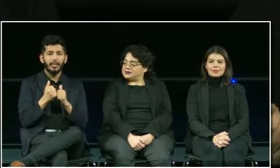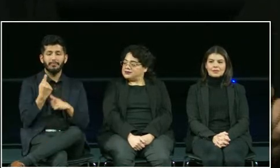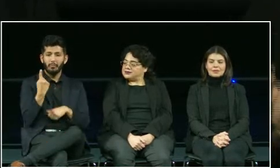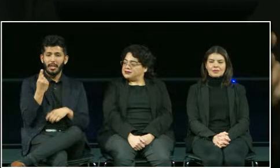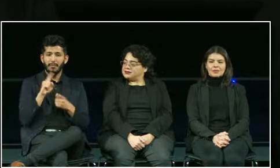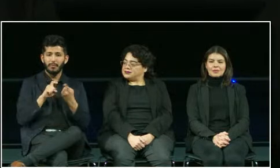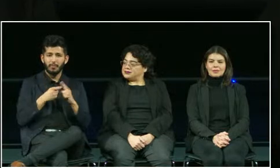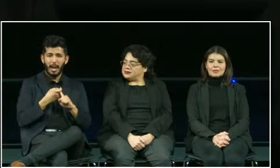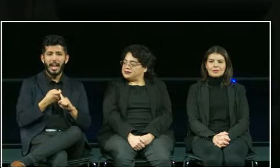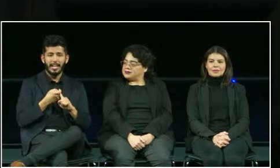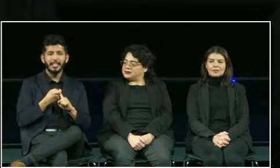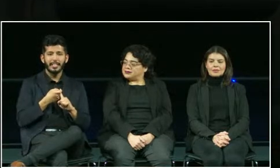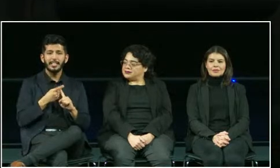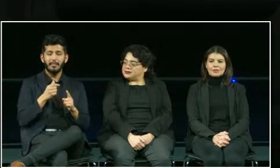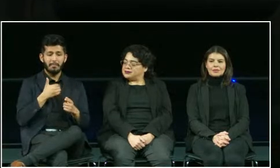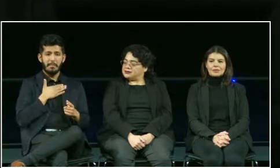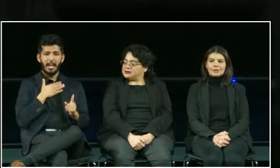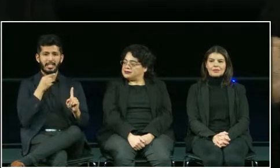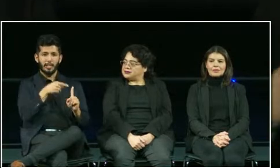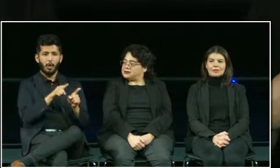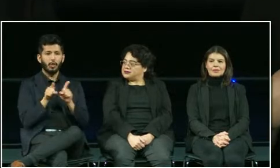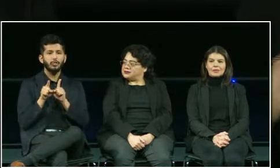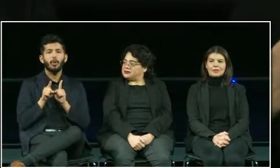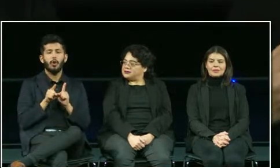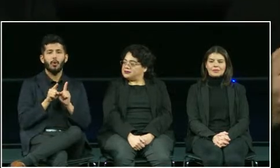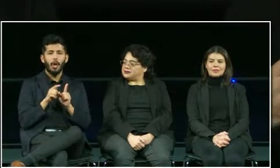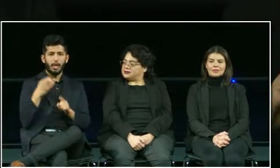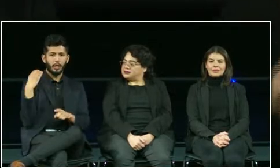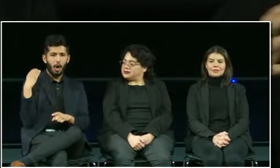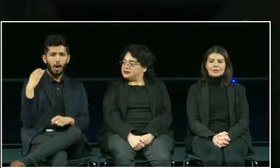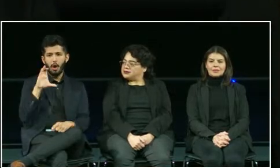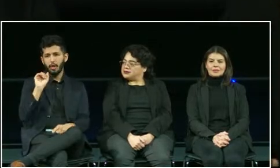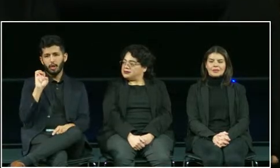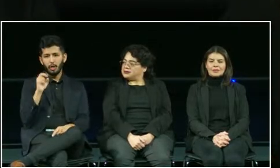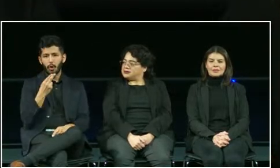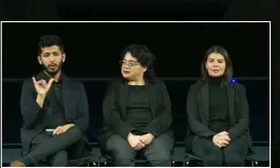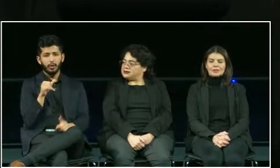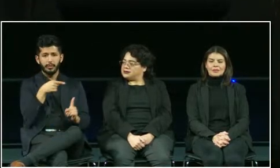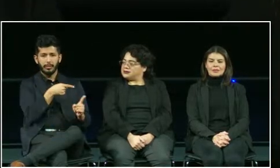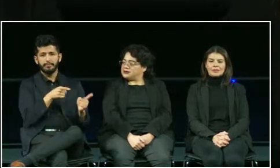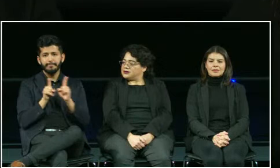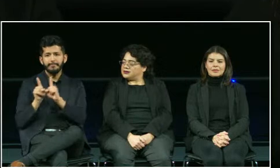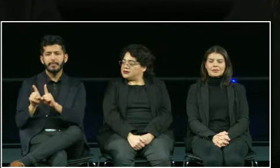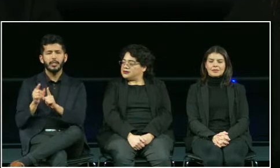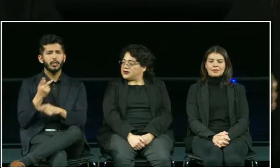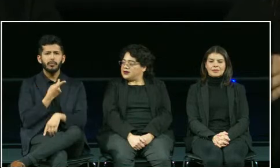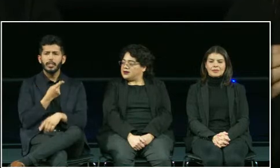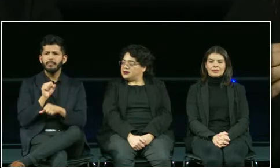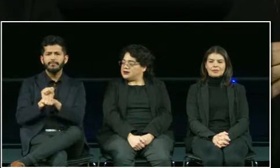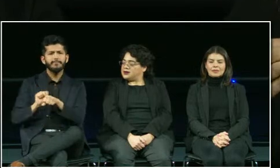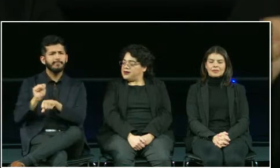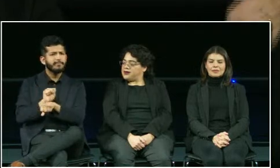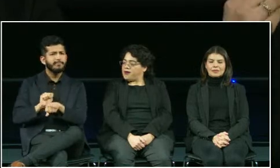is Tatiana Lepor, is also an acting coach. And after 2 weeks of working,